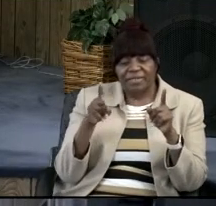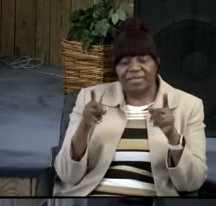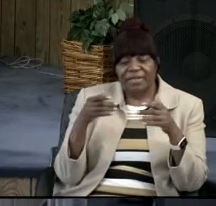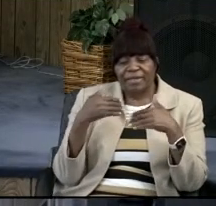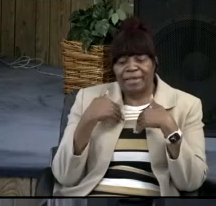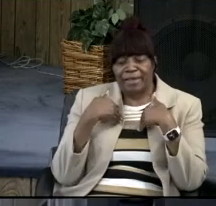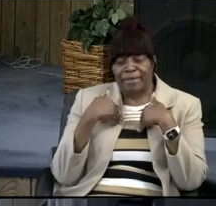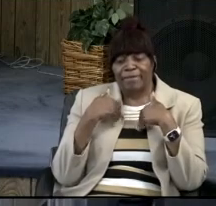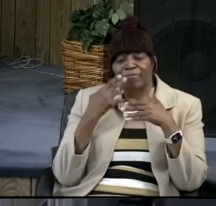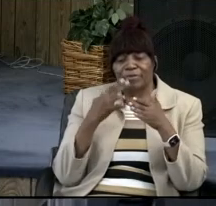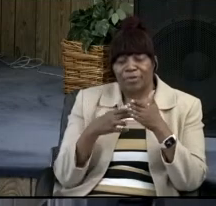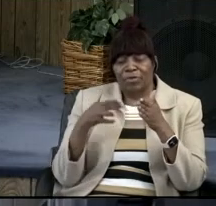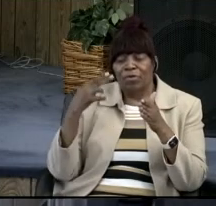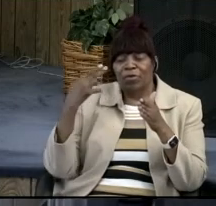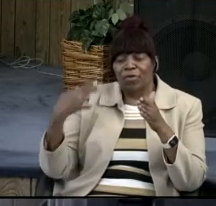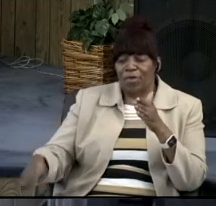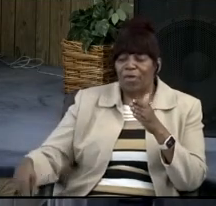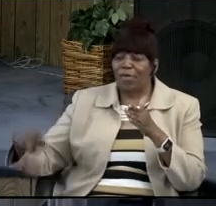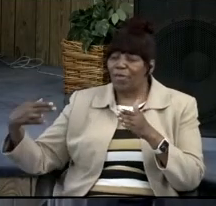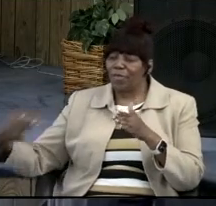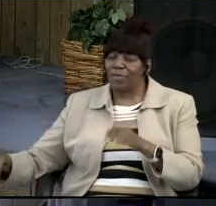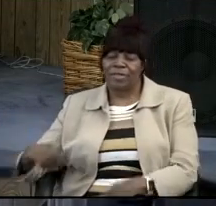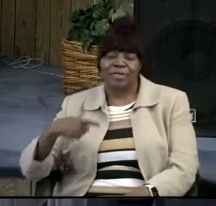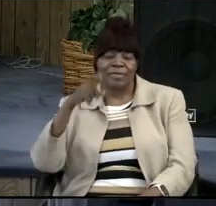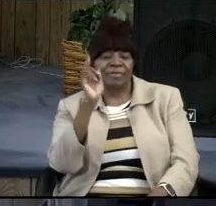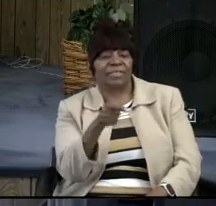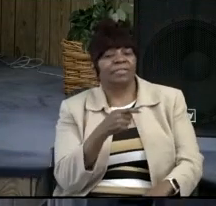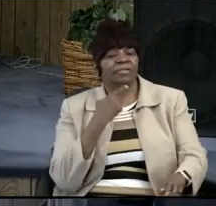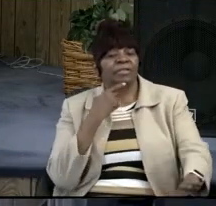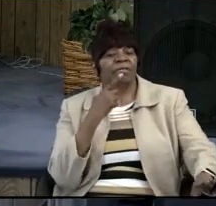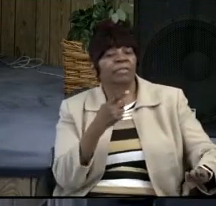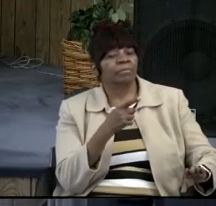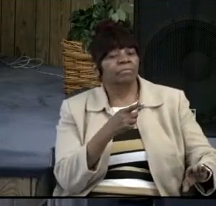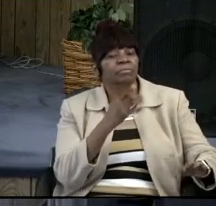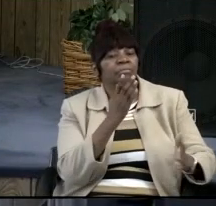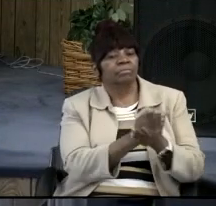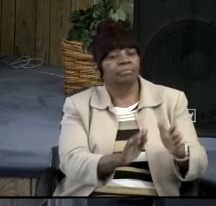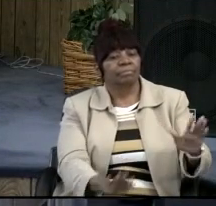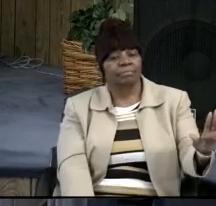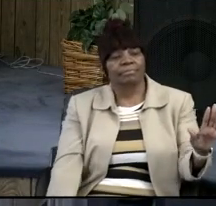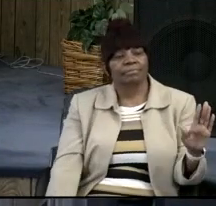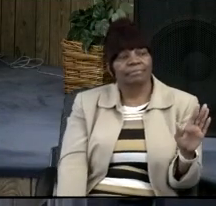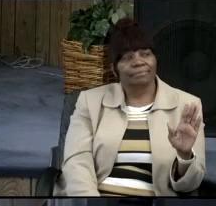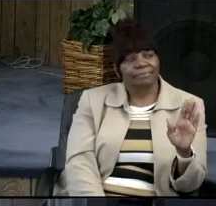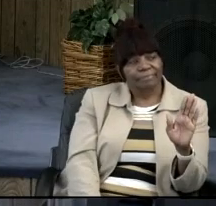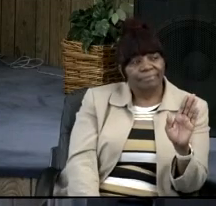hell, somebody ought to say something.